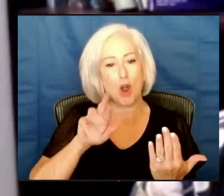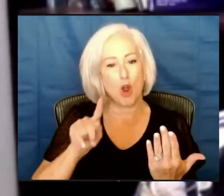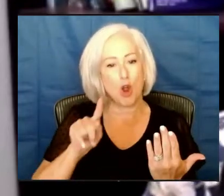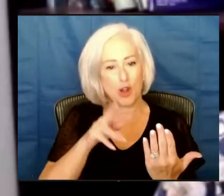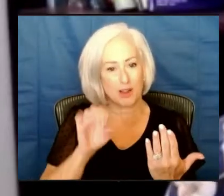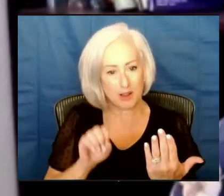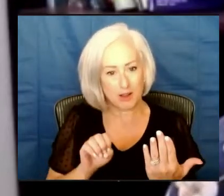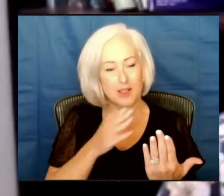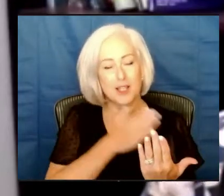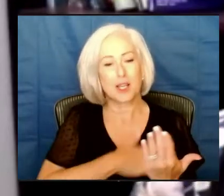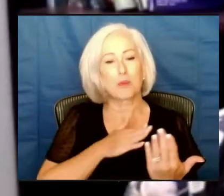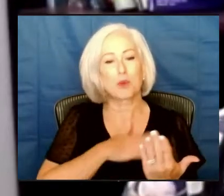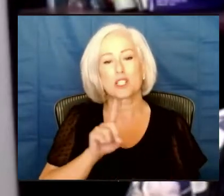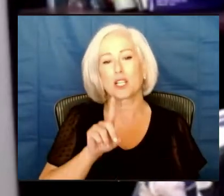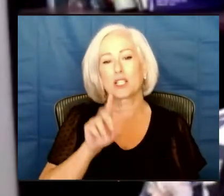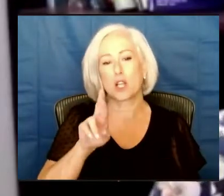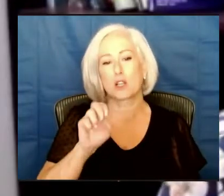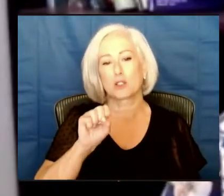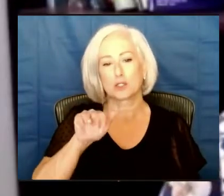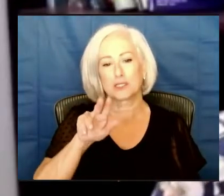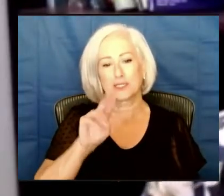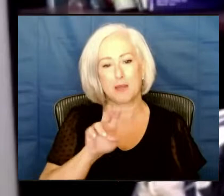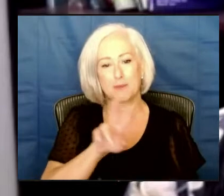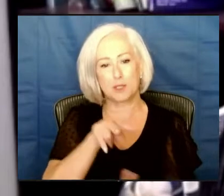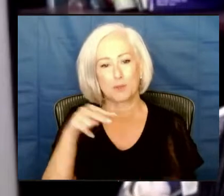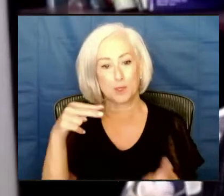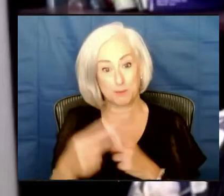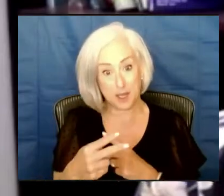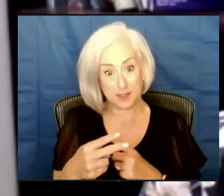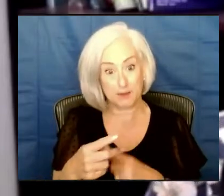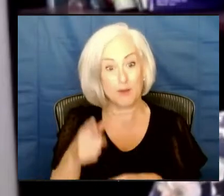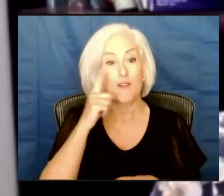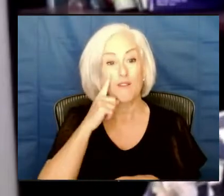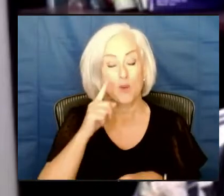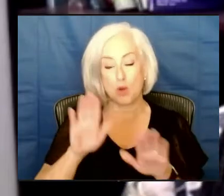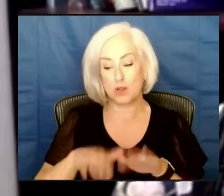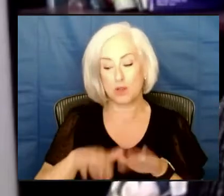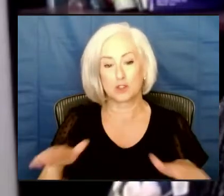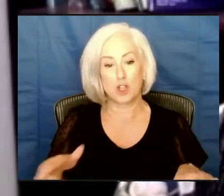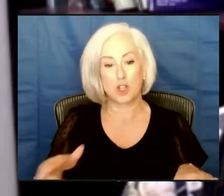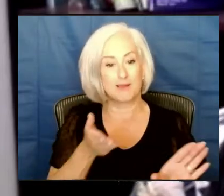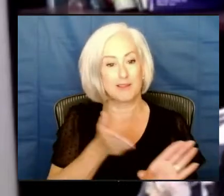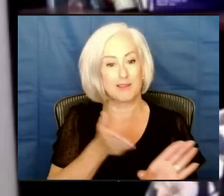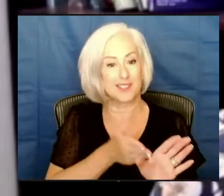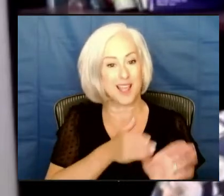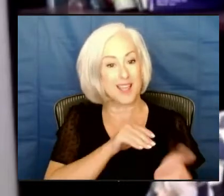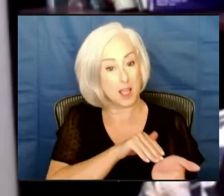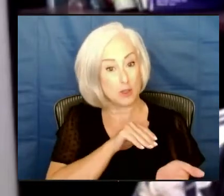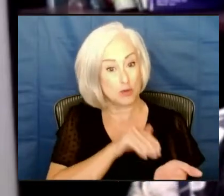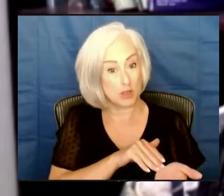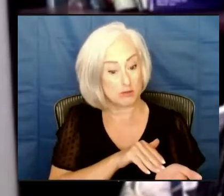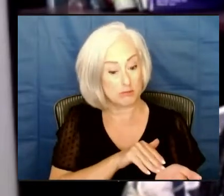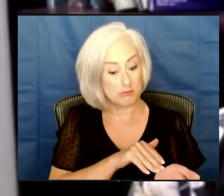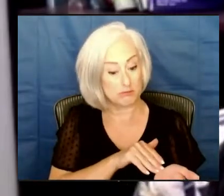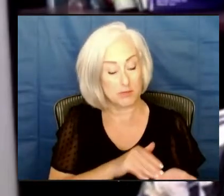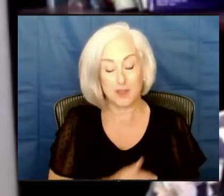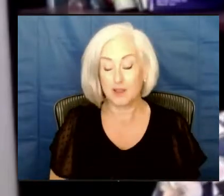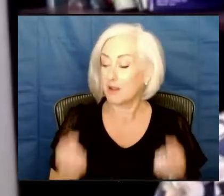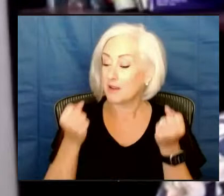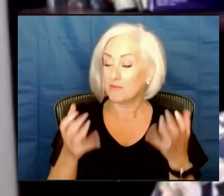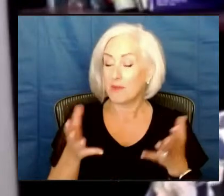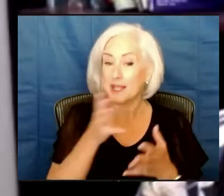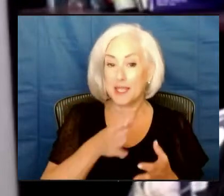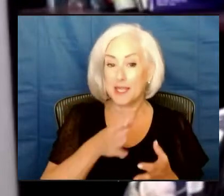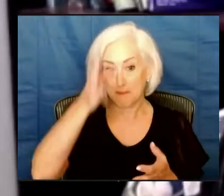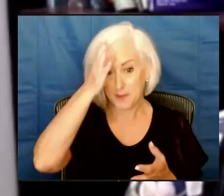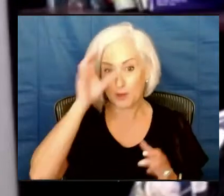Dr. Simon as a pediatric psychiatrist, and just I think a lot of parents can probably resonate